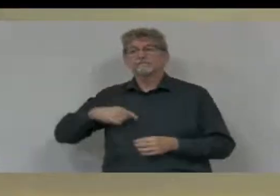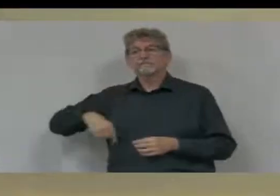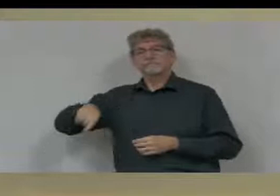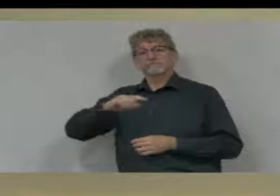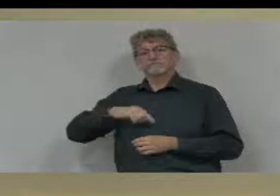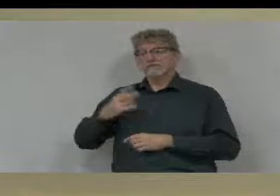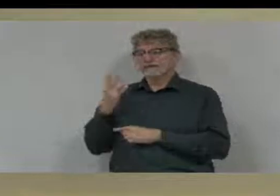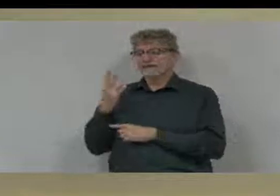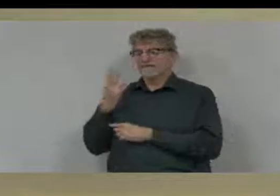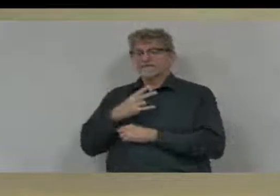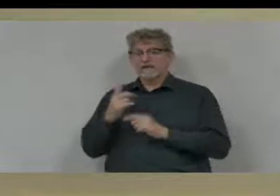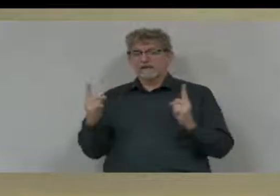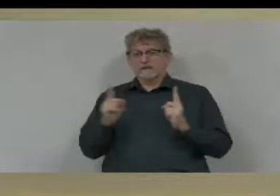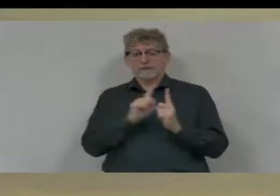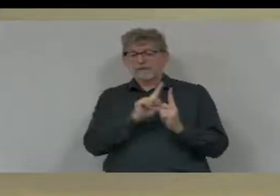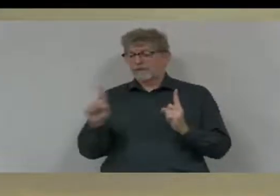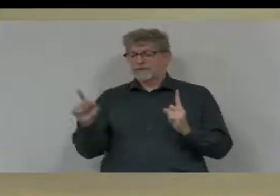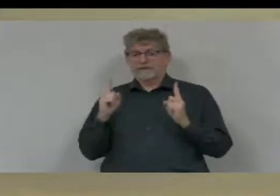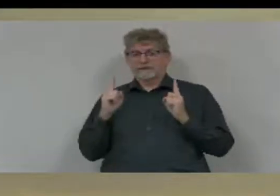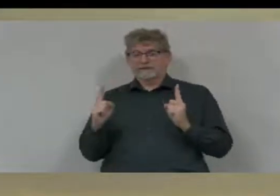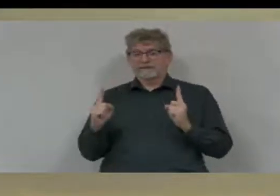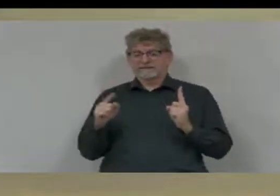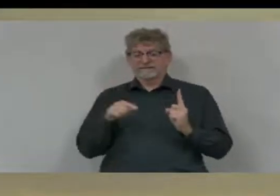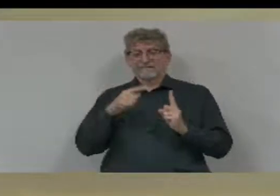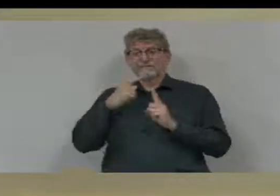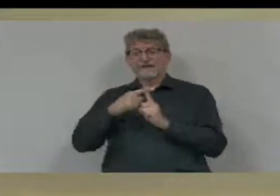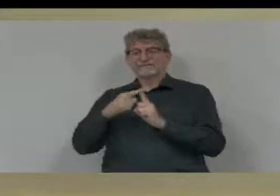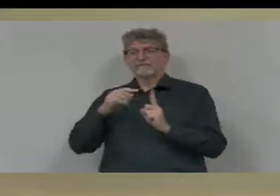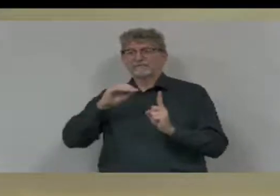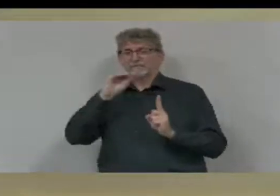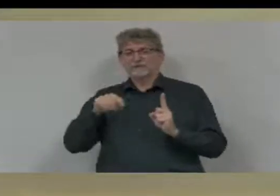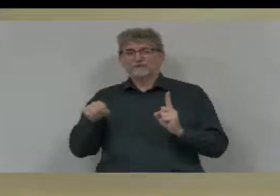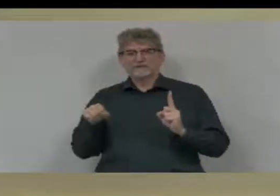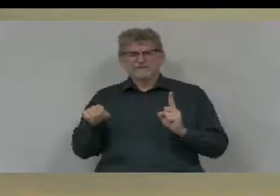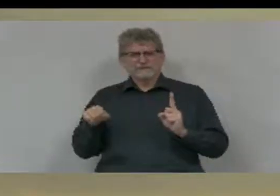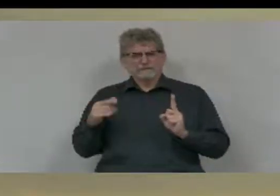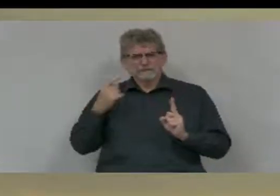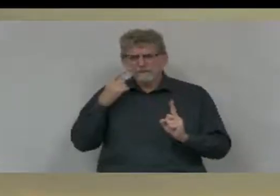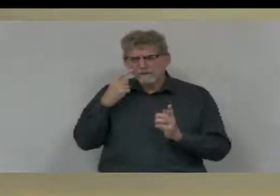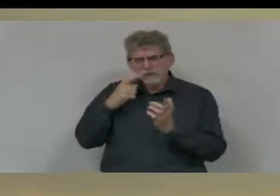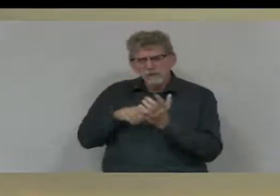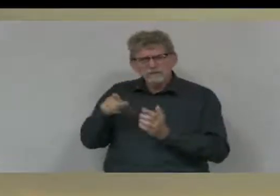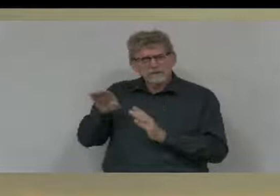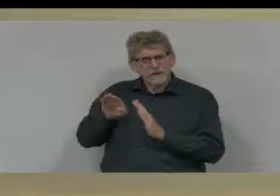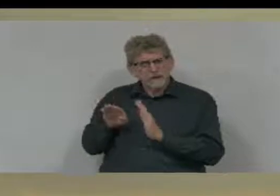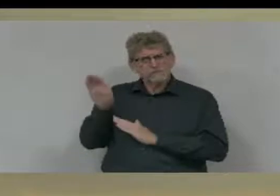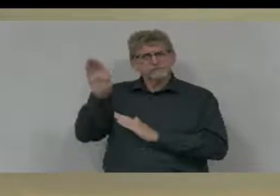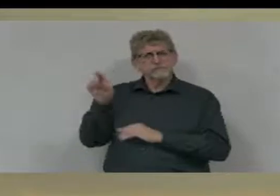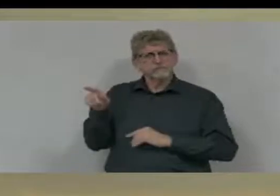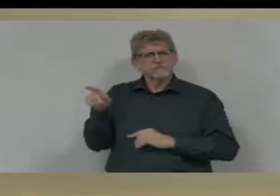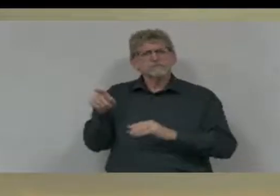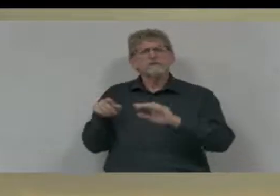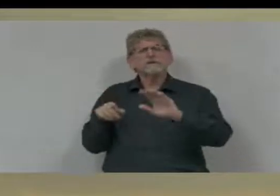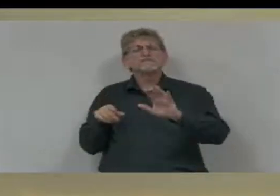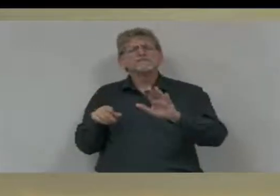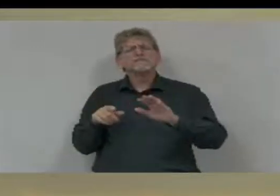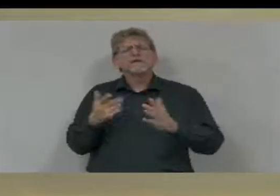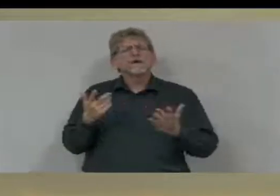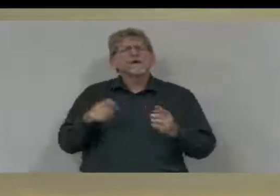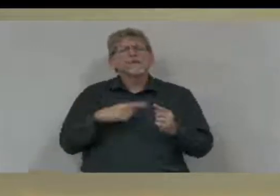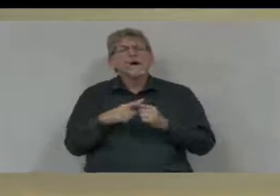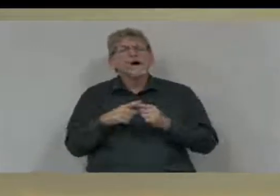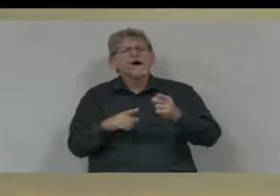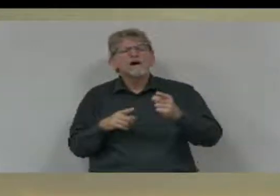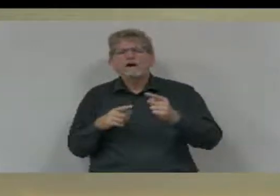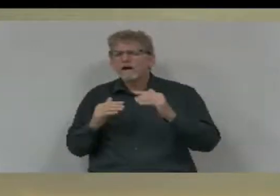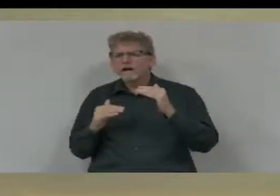has obviously, as you were mentioning earlier, been going up quite a bit. I guess, when are we possibly going to hit 5%? You know, how